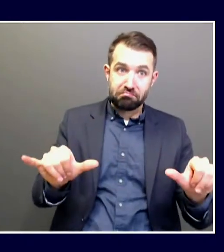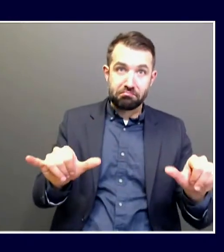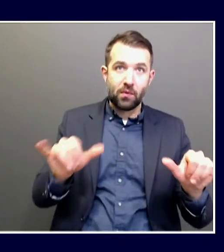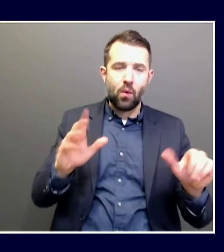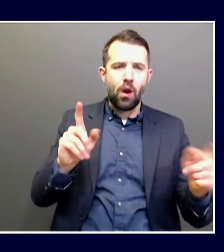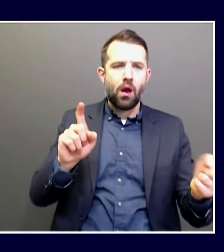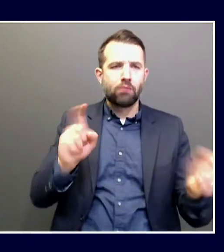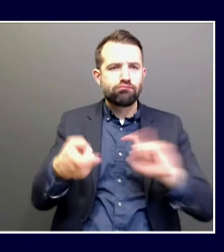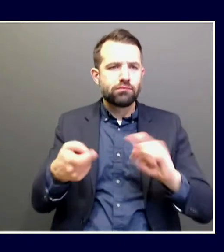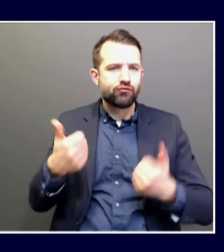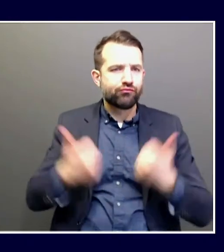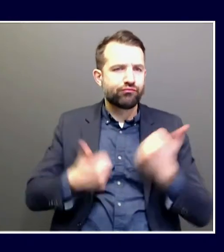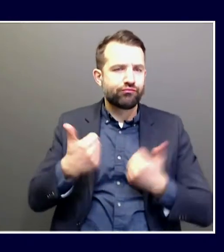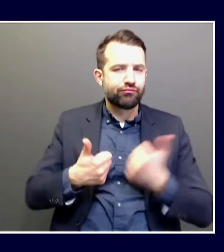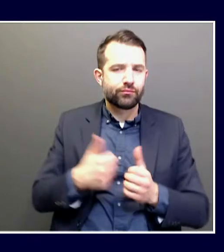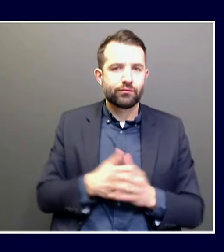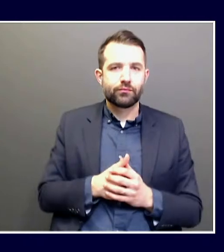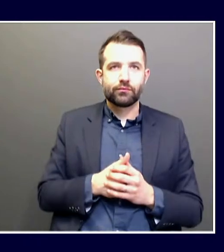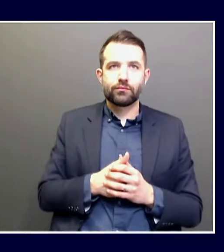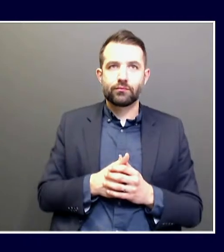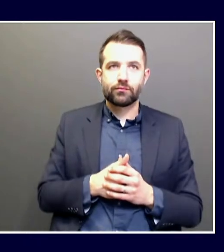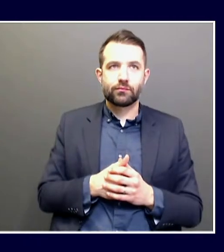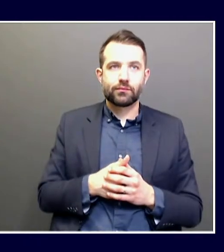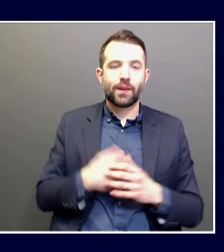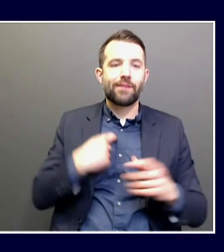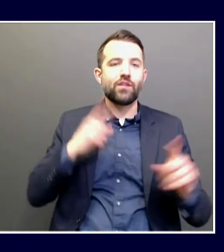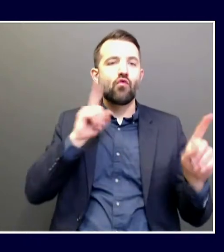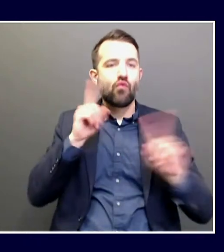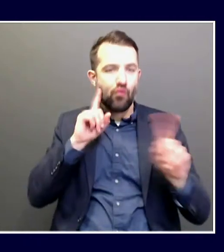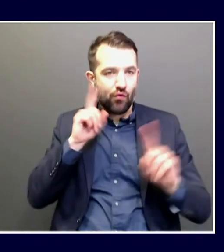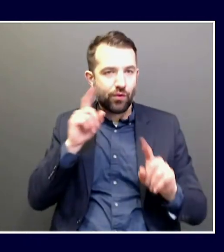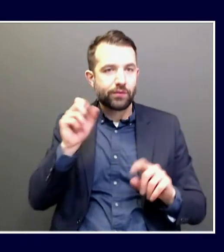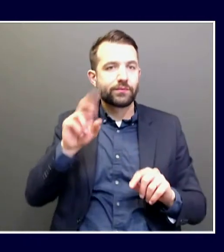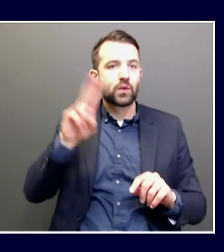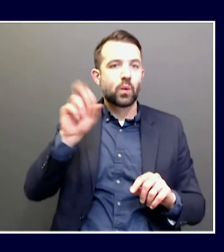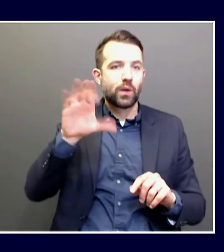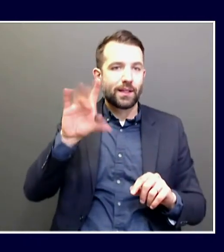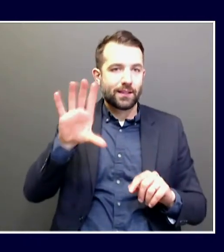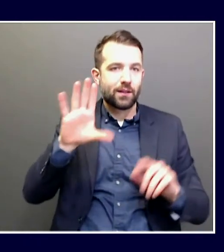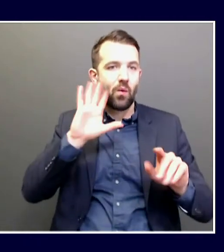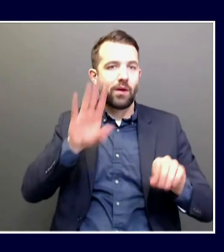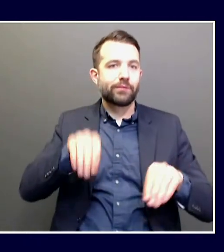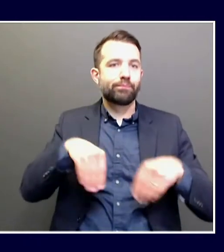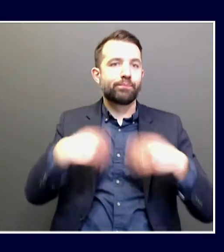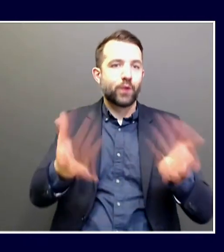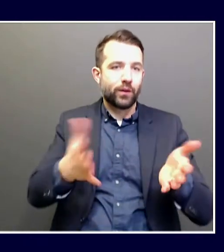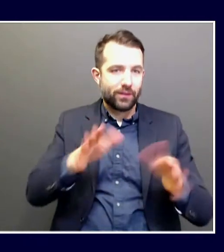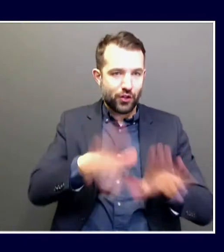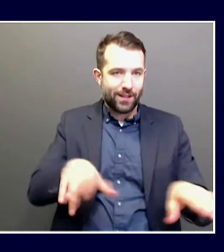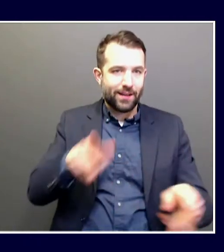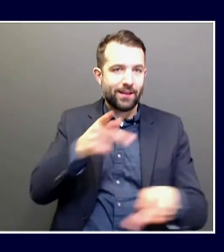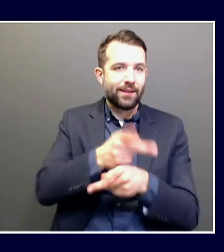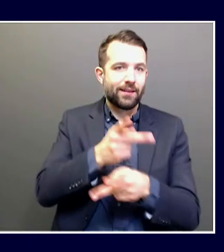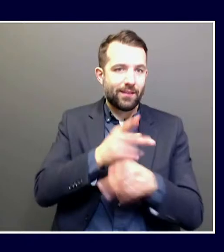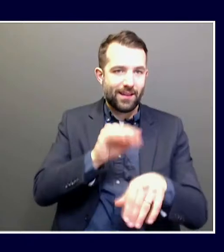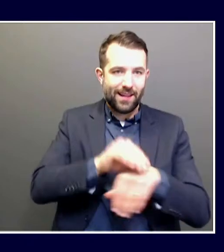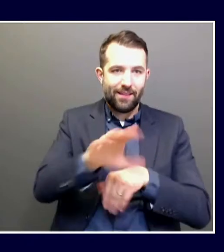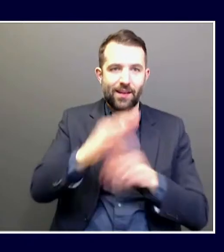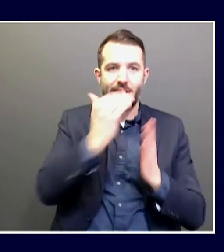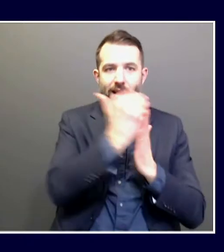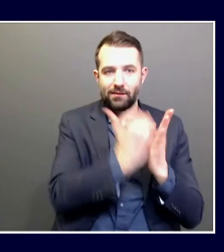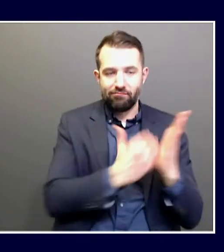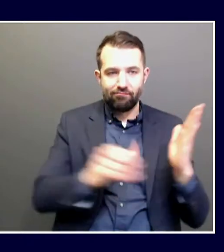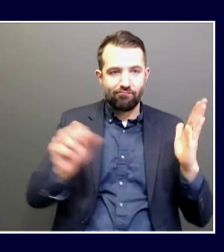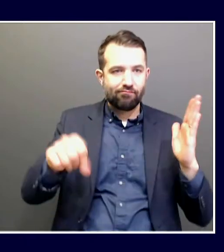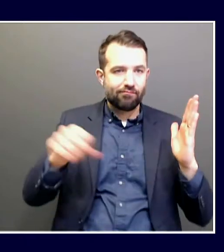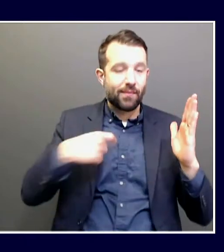hearing that US CDC will be providing childcare specific guidance. We have not seen it. We have no anticipation of